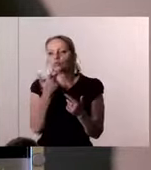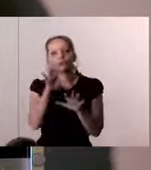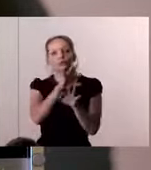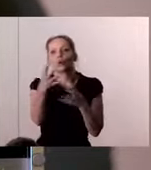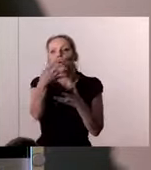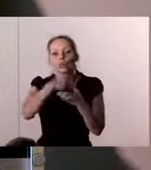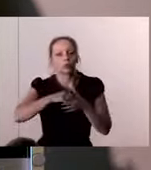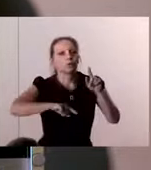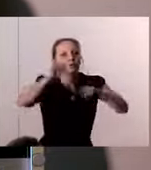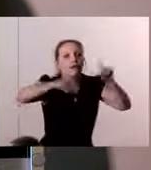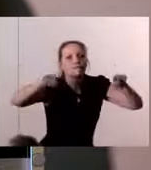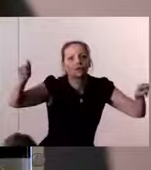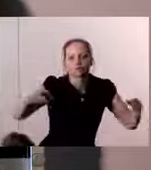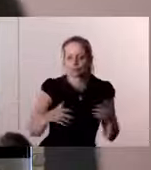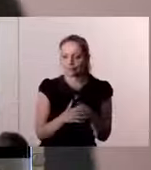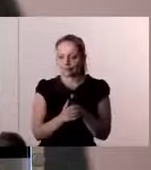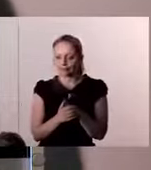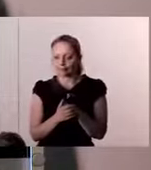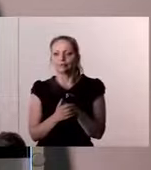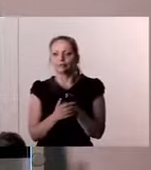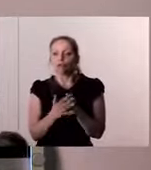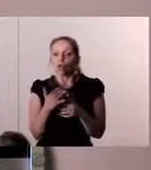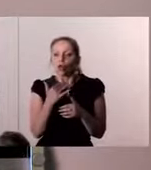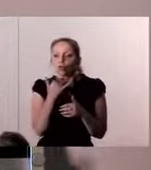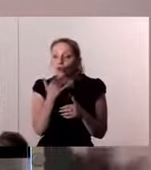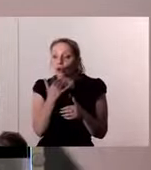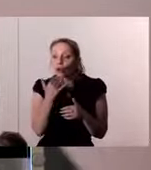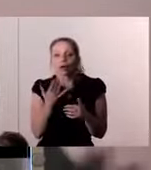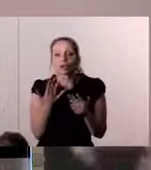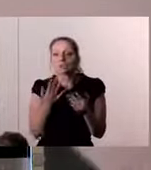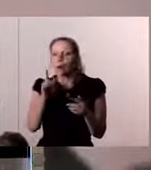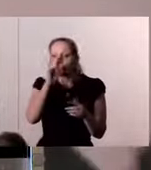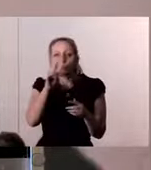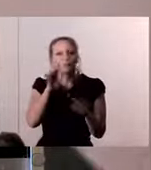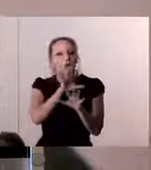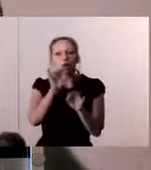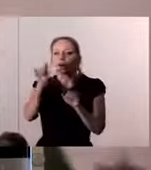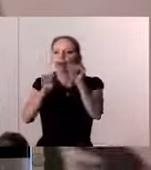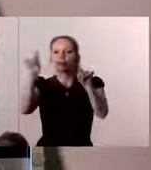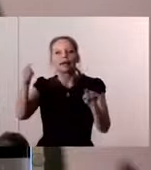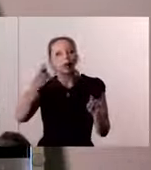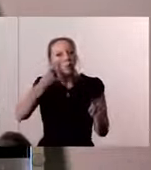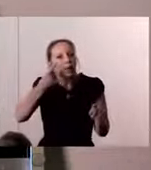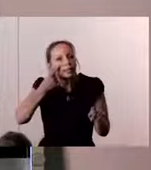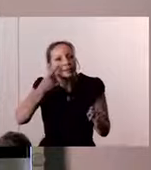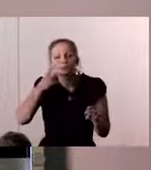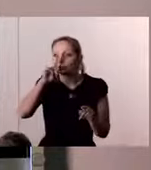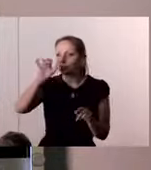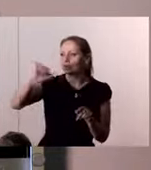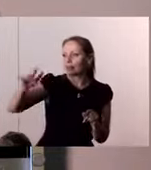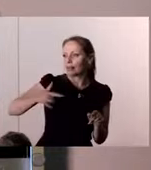And what it means is what the cost of this lie is, that no one is actually out there witnessing the lives of people as they are being